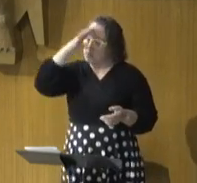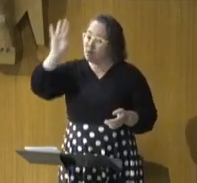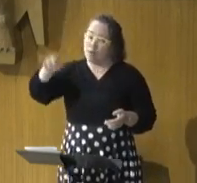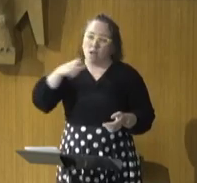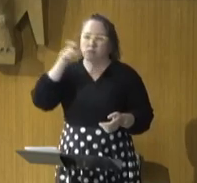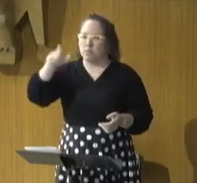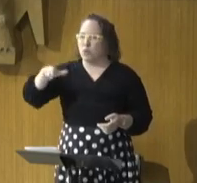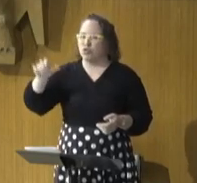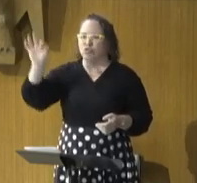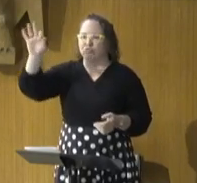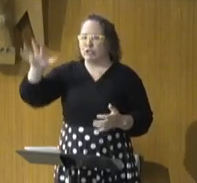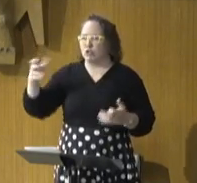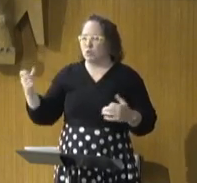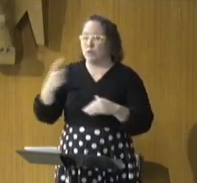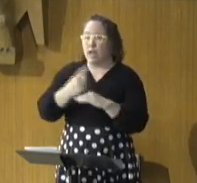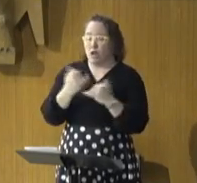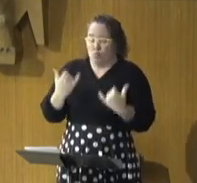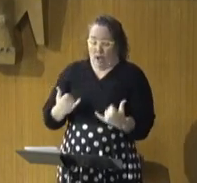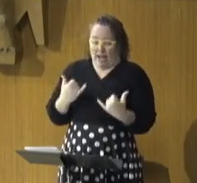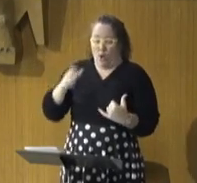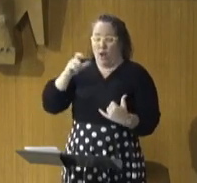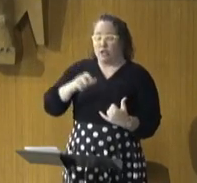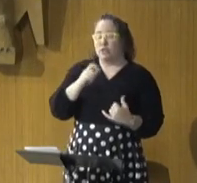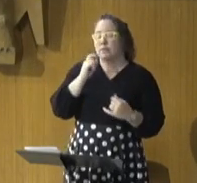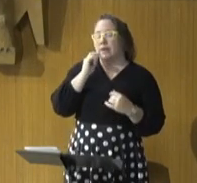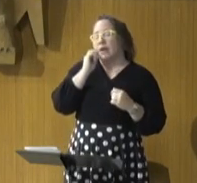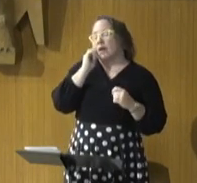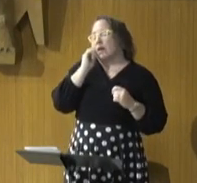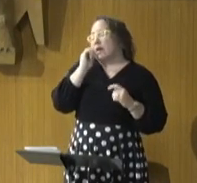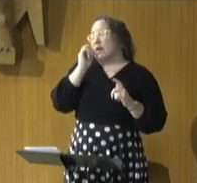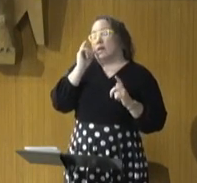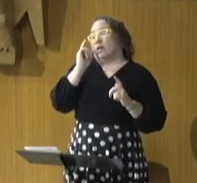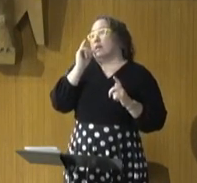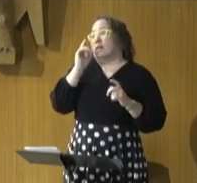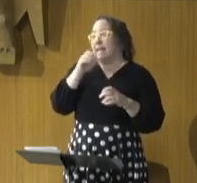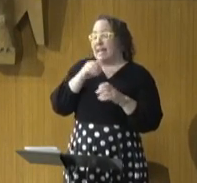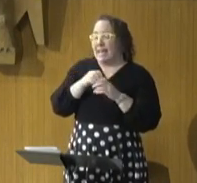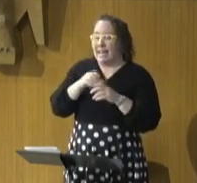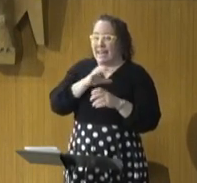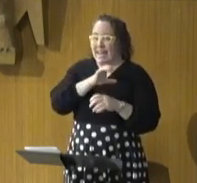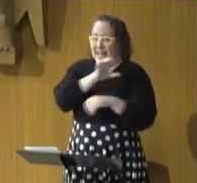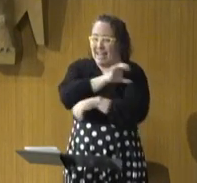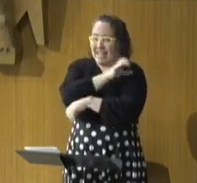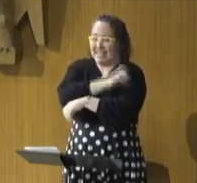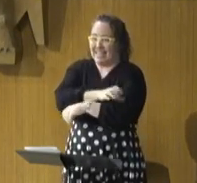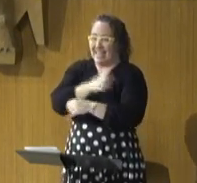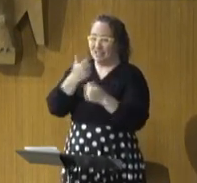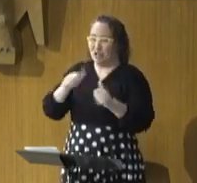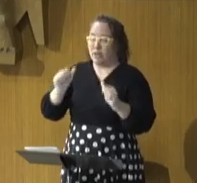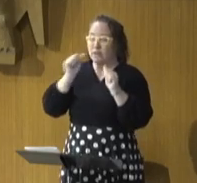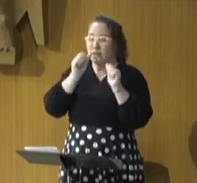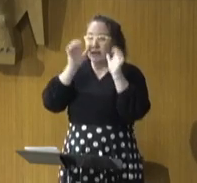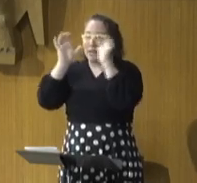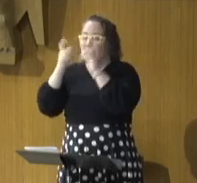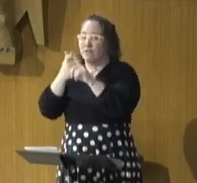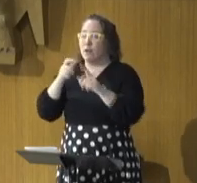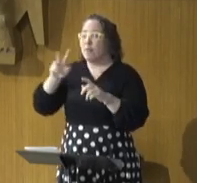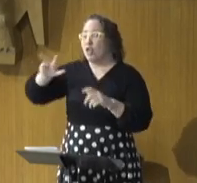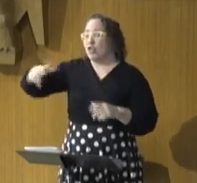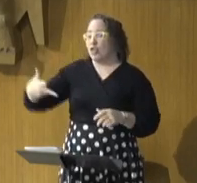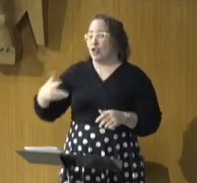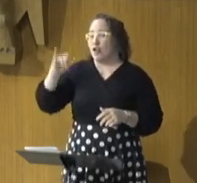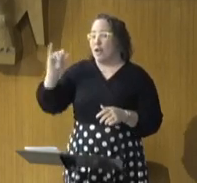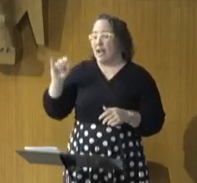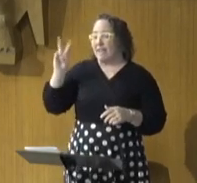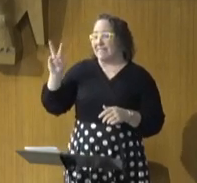here preaching today. Right now, I should be in a Bay Area Fertility Clinic coming out of anesthesia from my third IVF egg